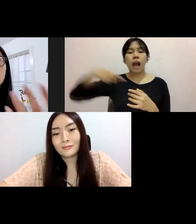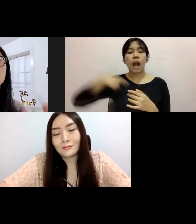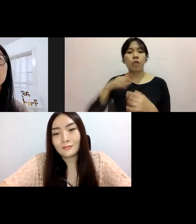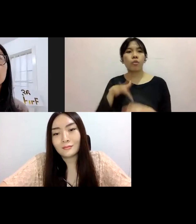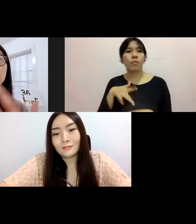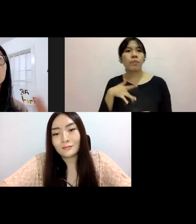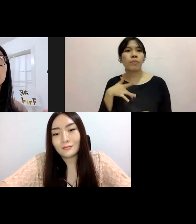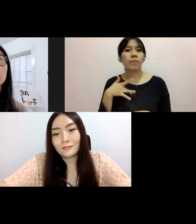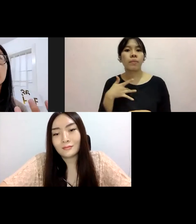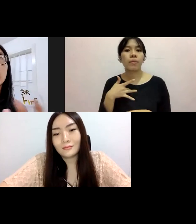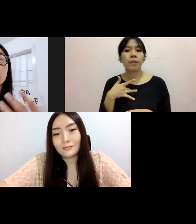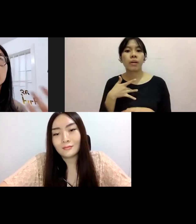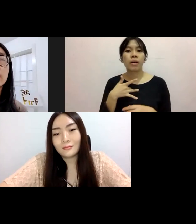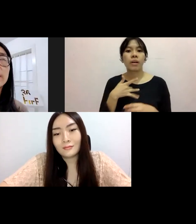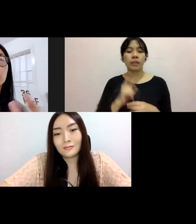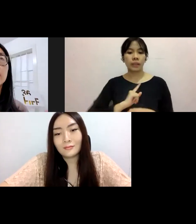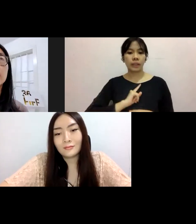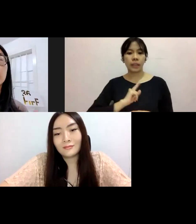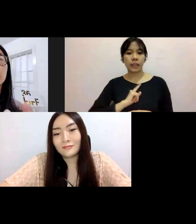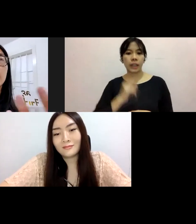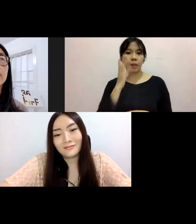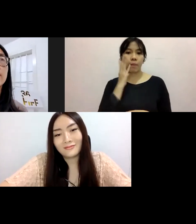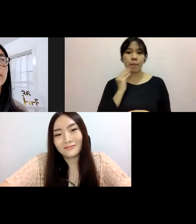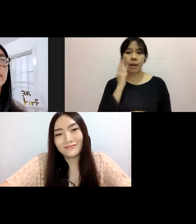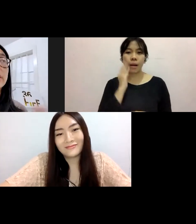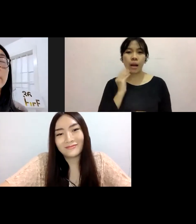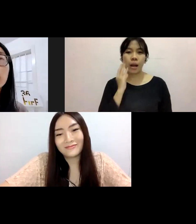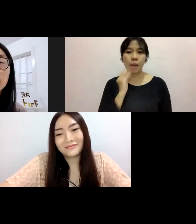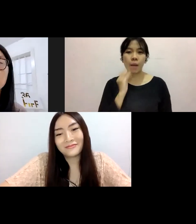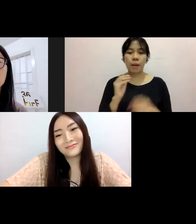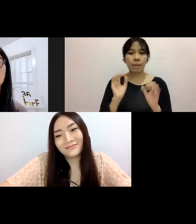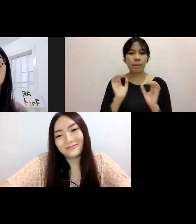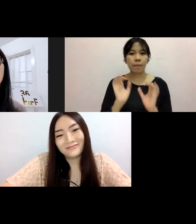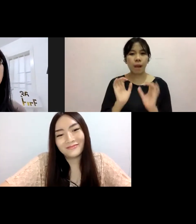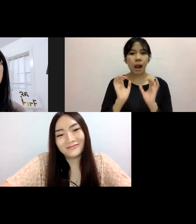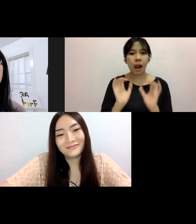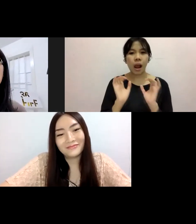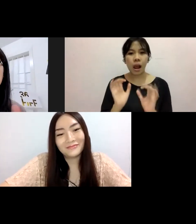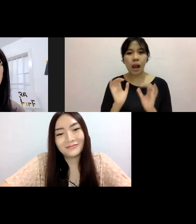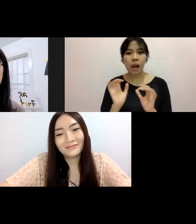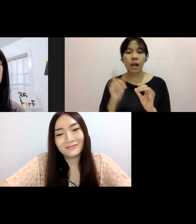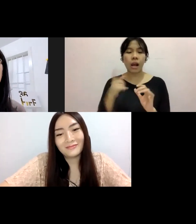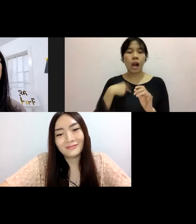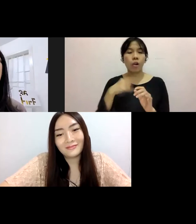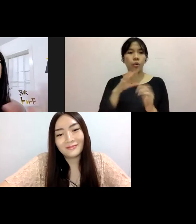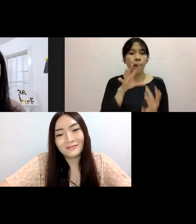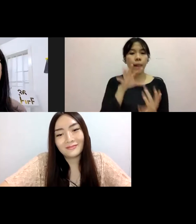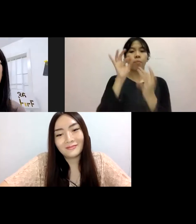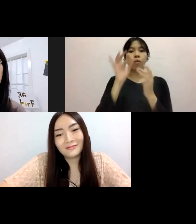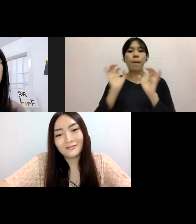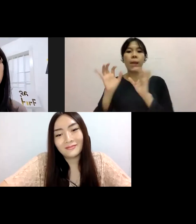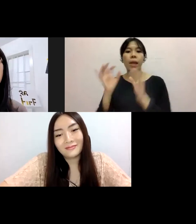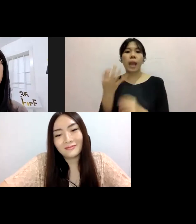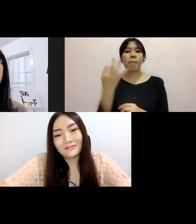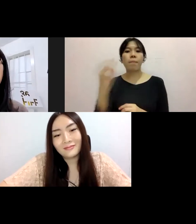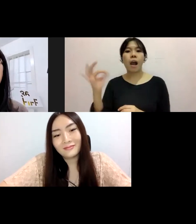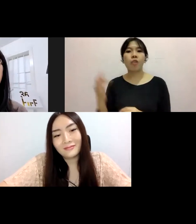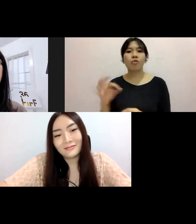also myself I was experiencing a lot of new things in the States, in